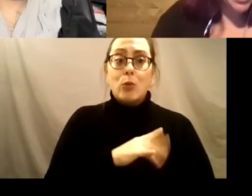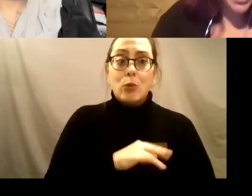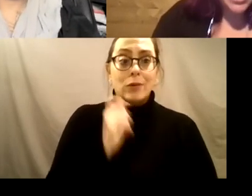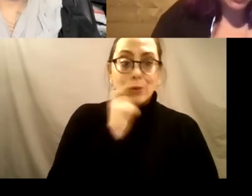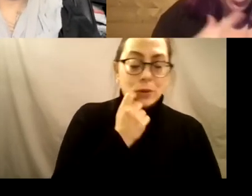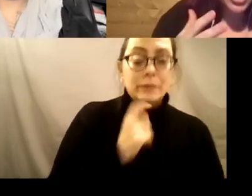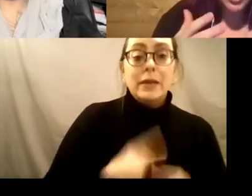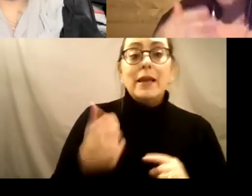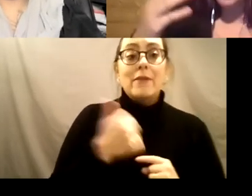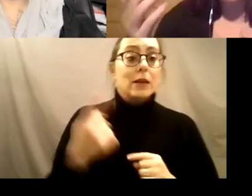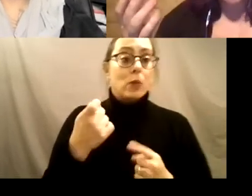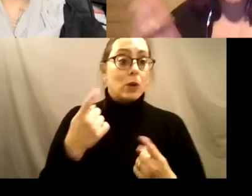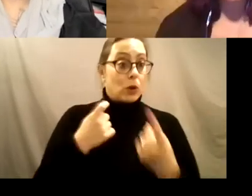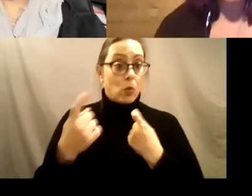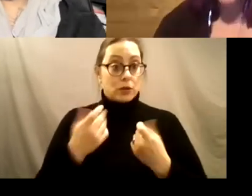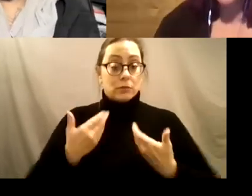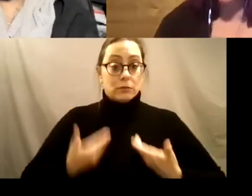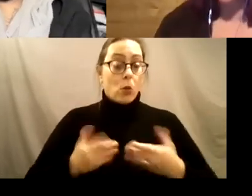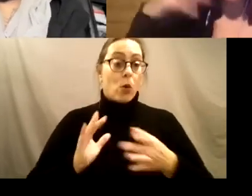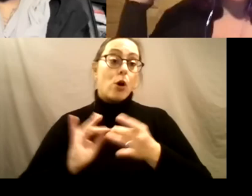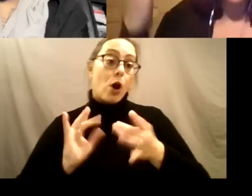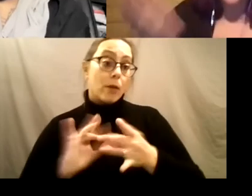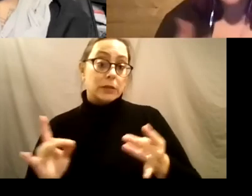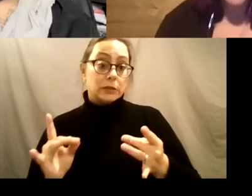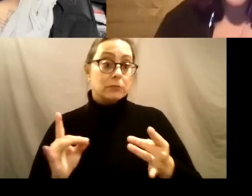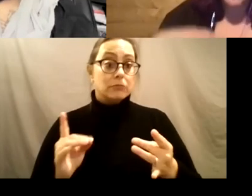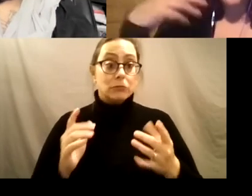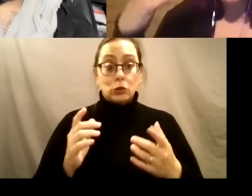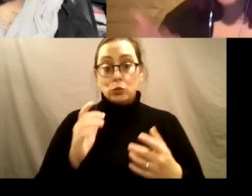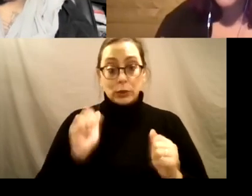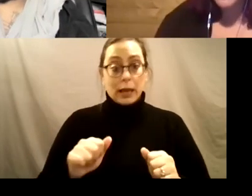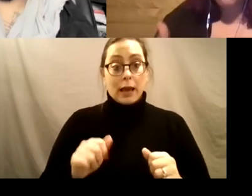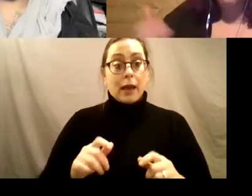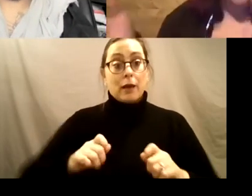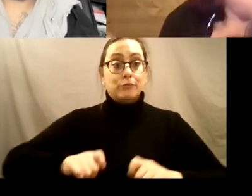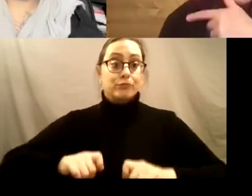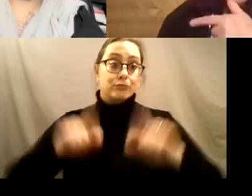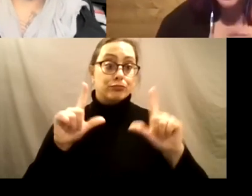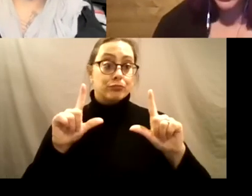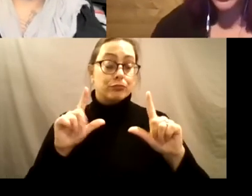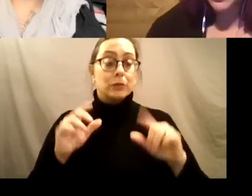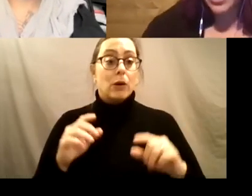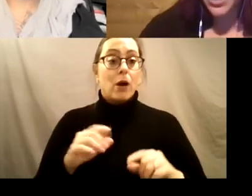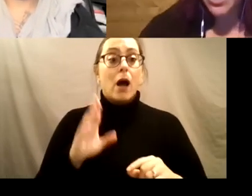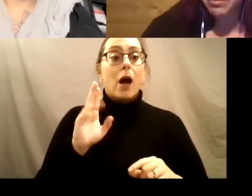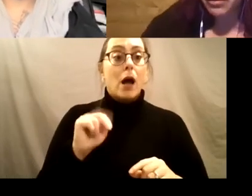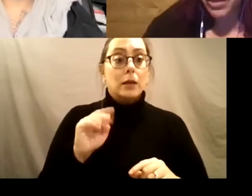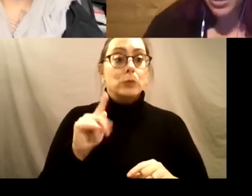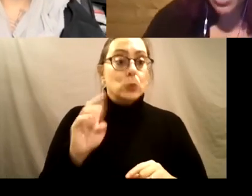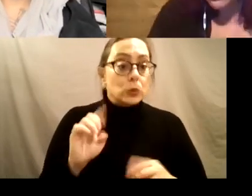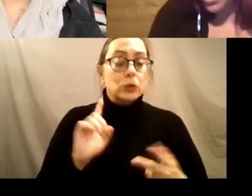anybody would like to ask a question or make a comment, feel free to turn on your video, unmute yourself, or throw it in the chat. I